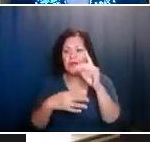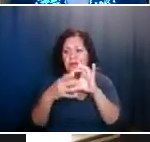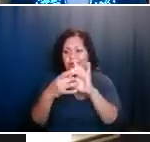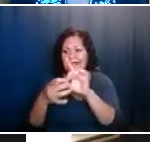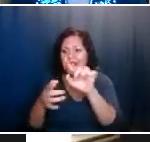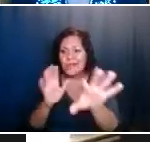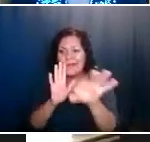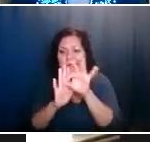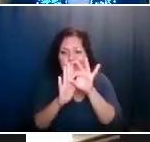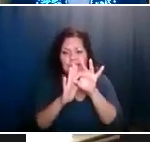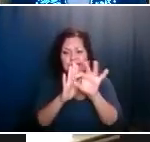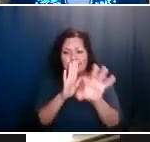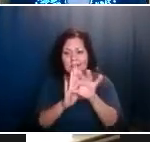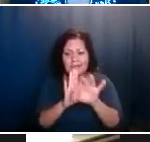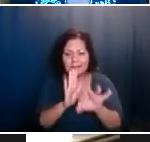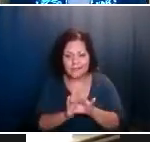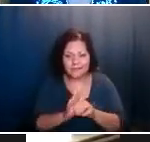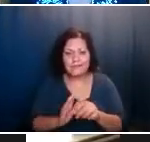following.